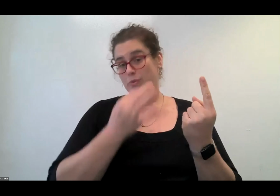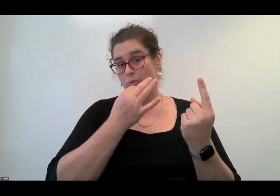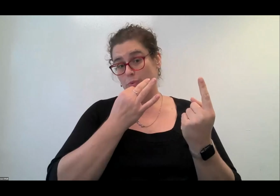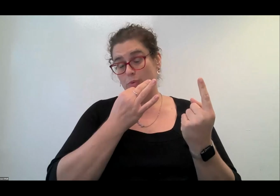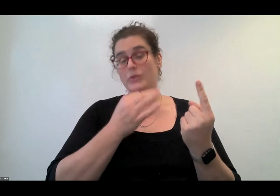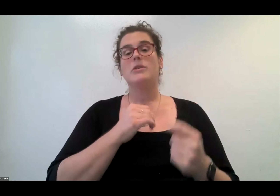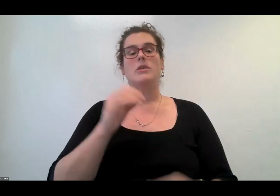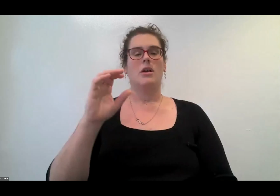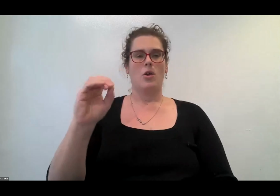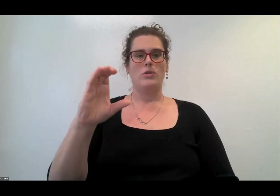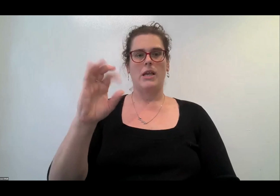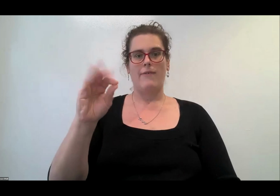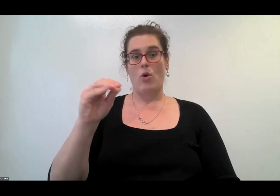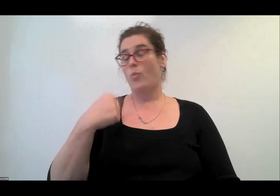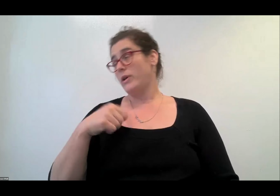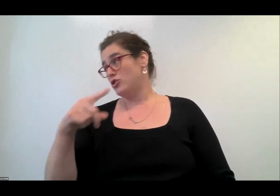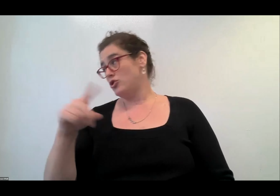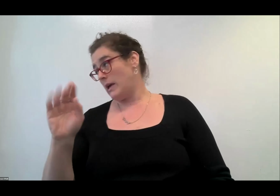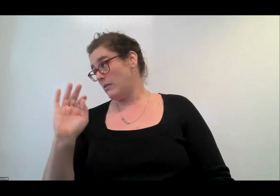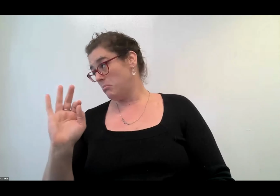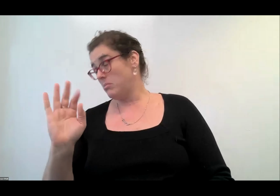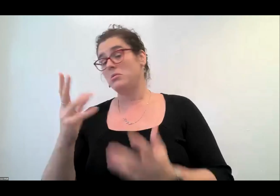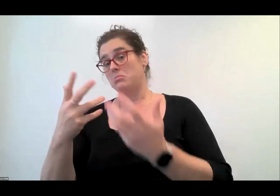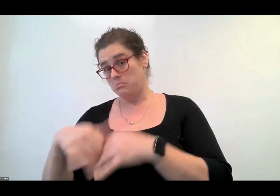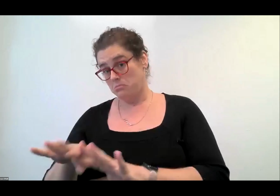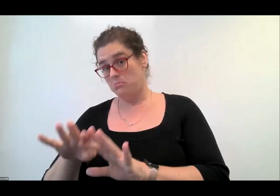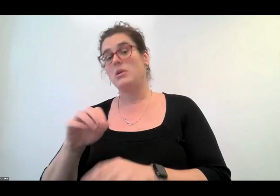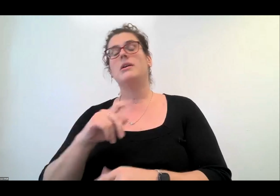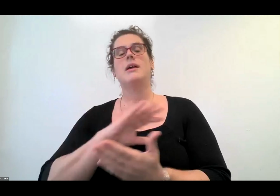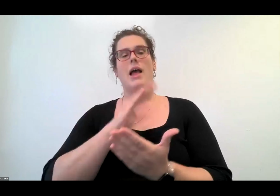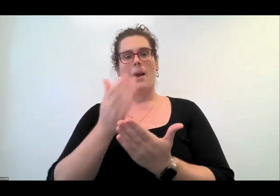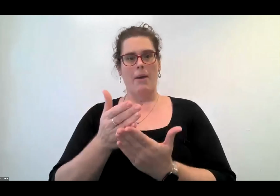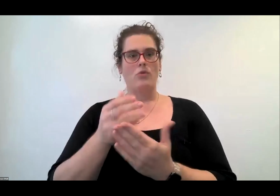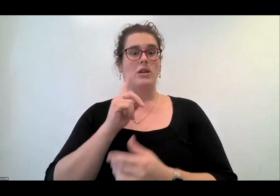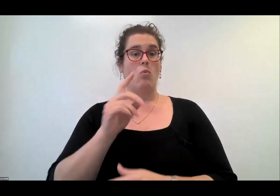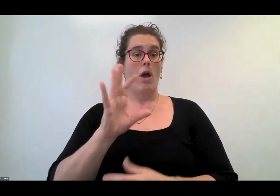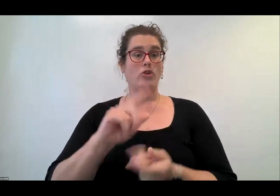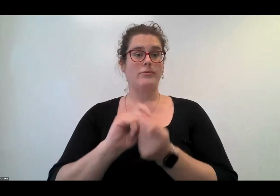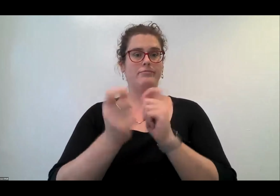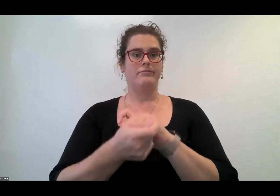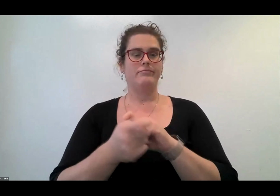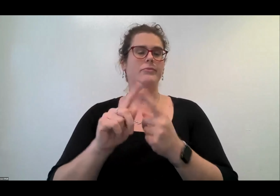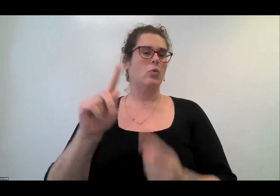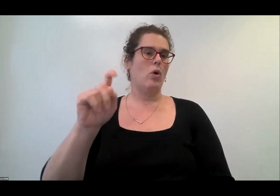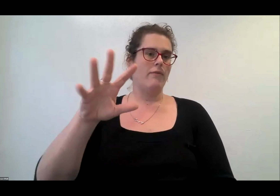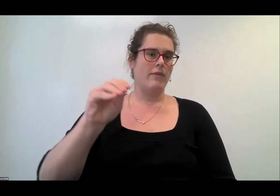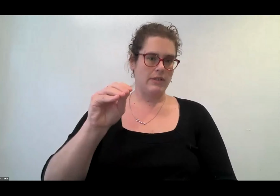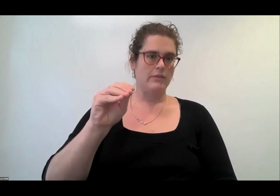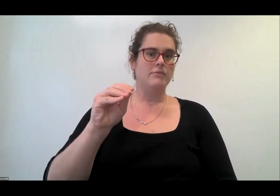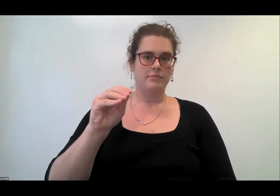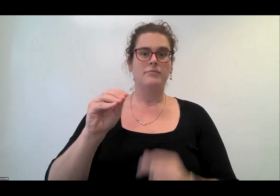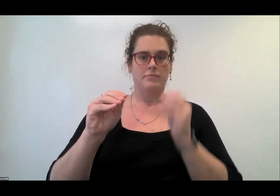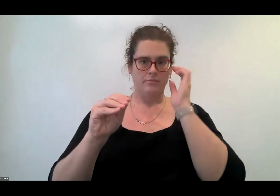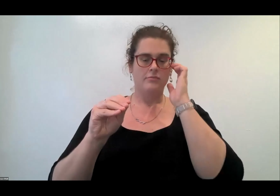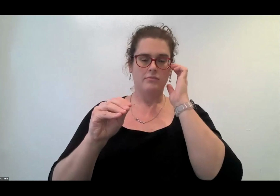OCFO just to confirm that everything is in place. The amounts that go to people of their check will